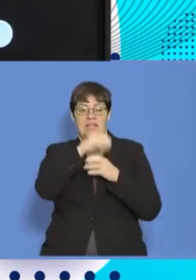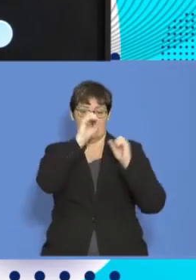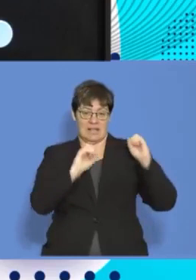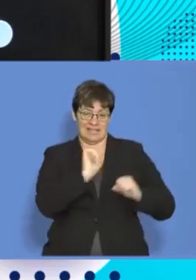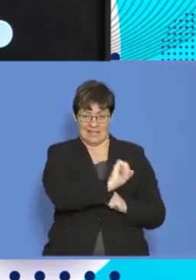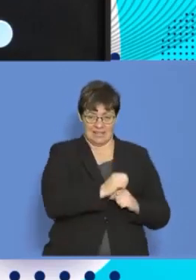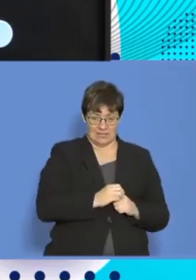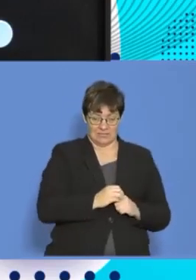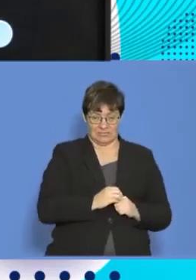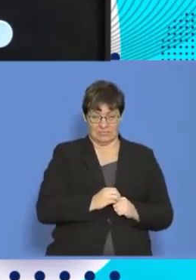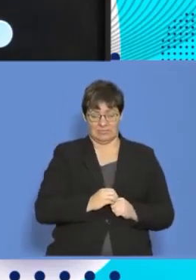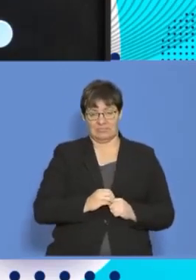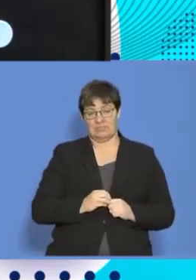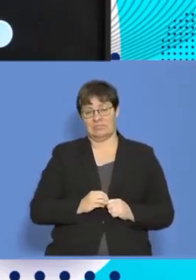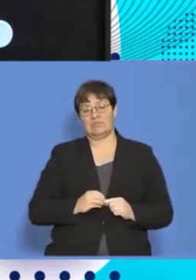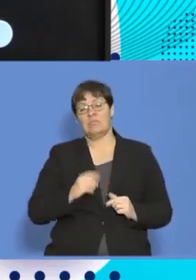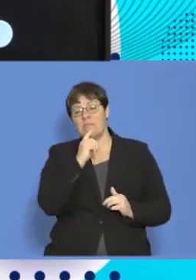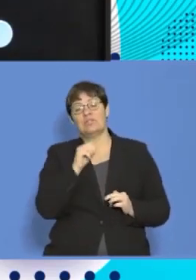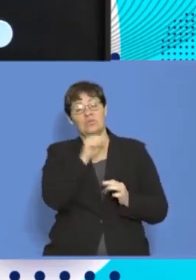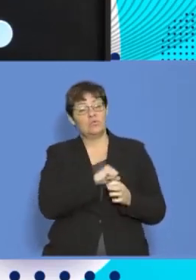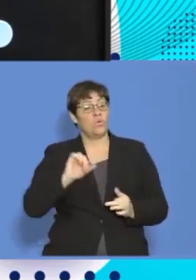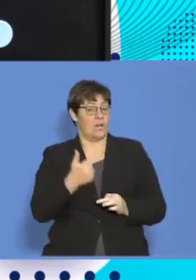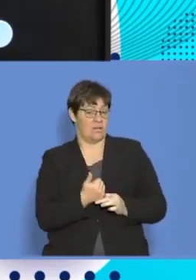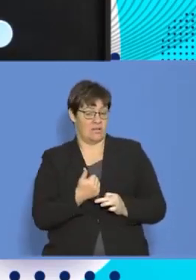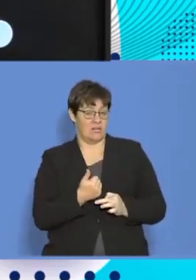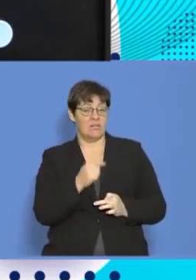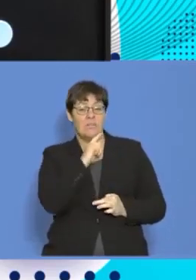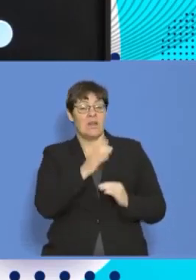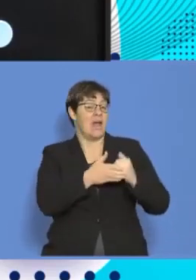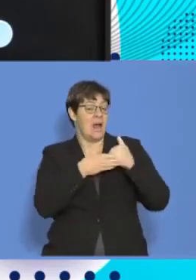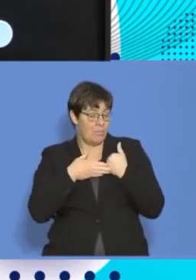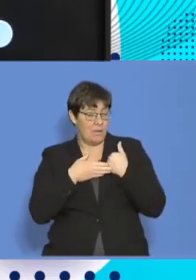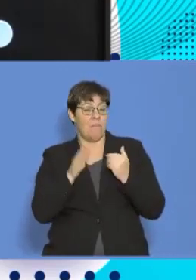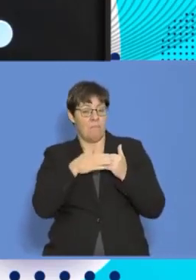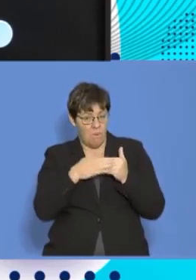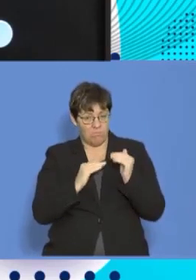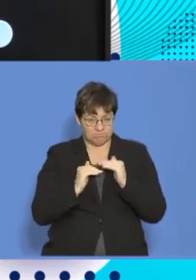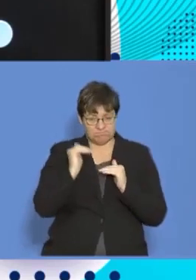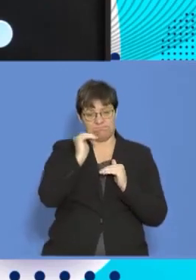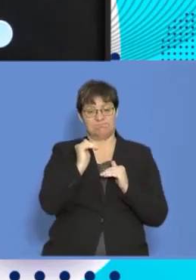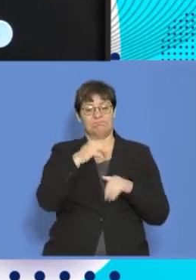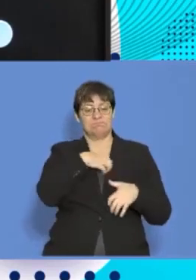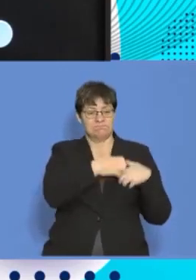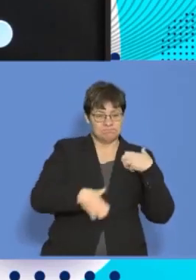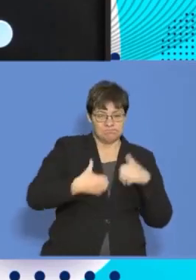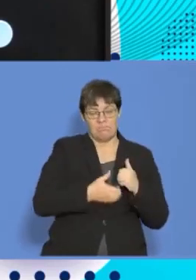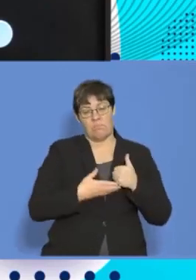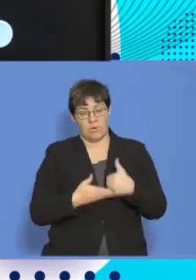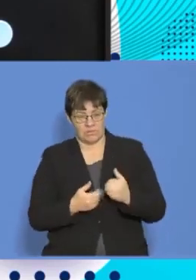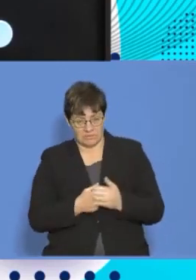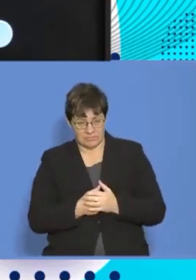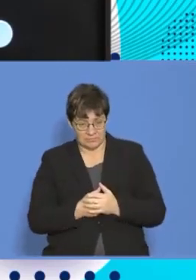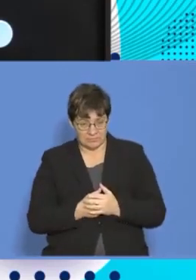cells. So remember to chew your food well. That helps you to further increase the digestion process,